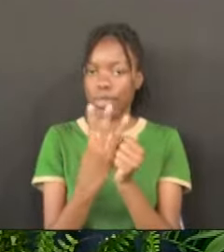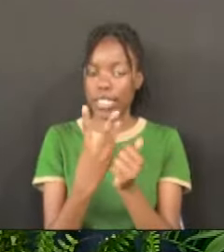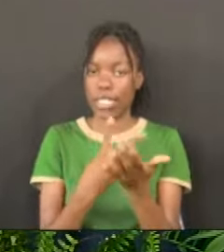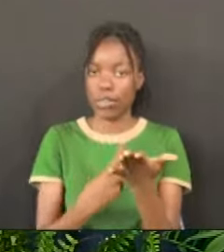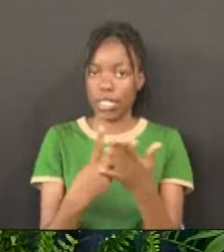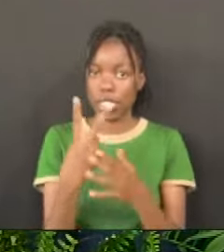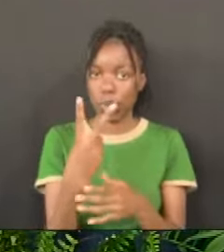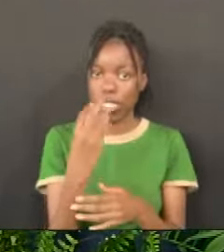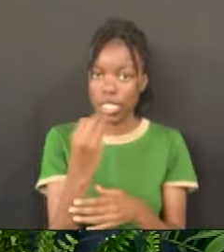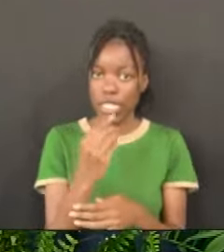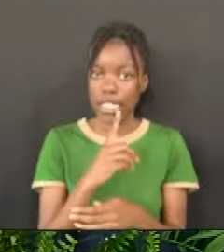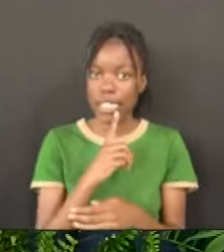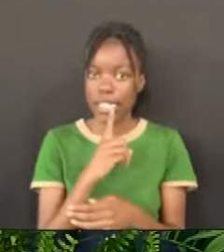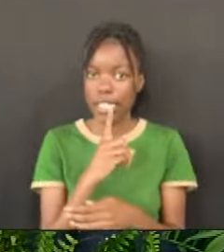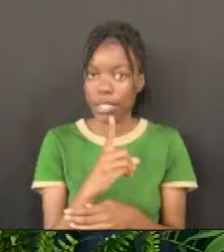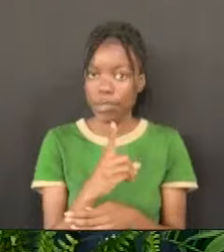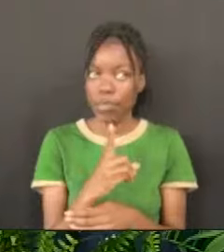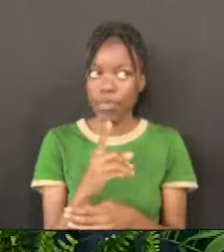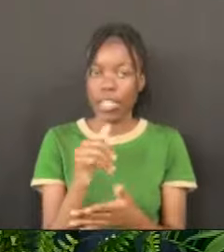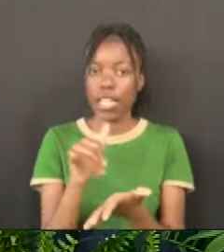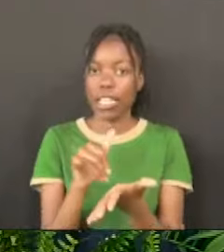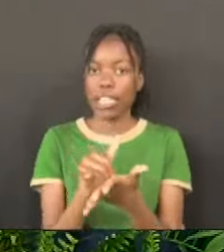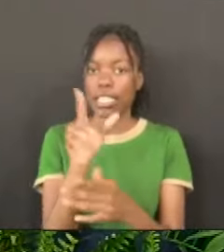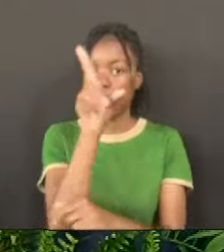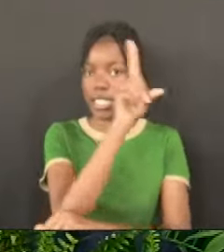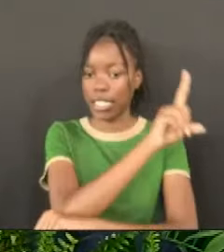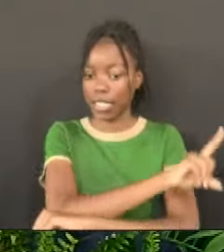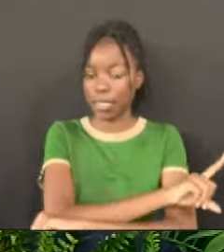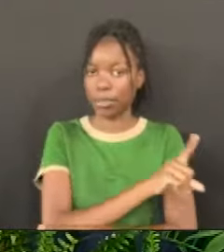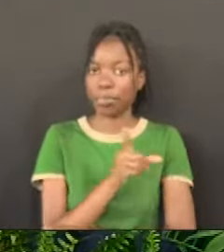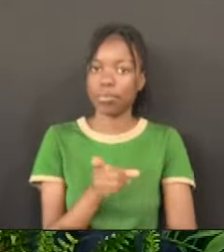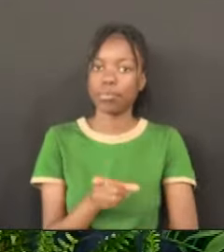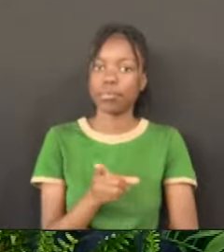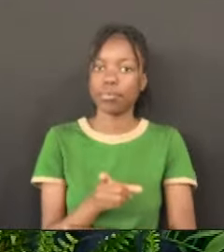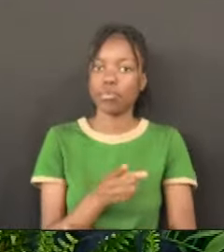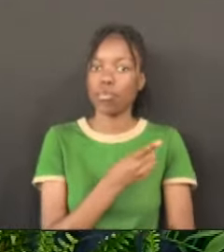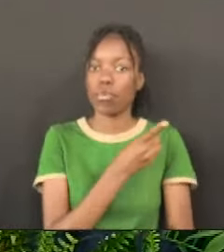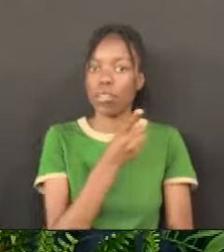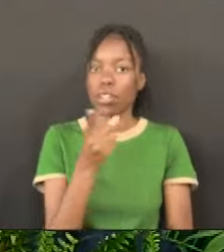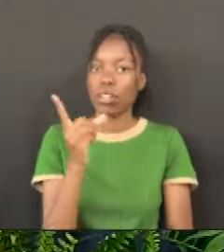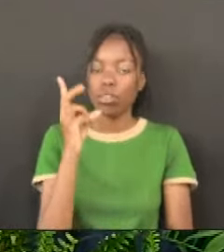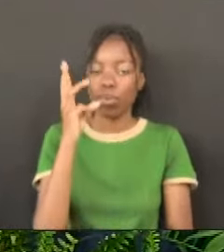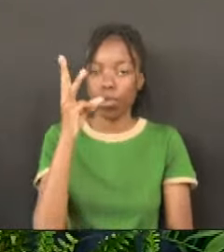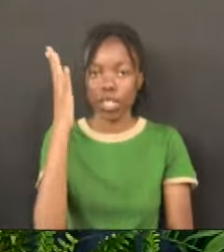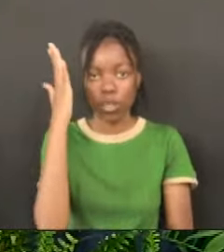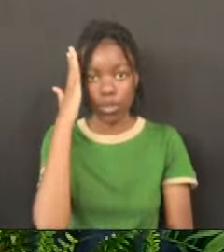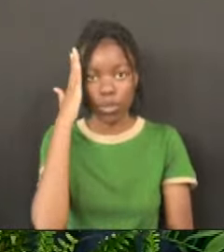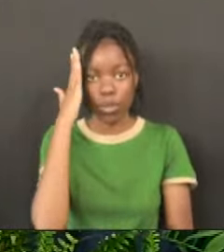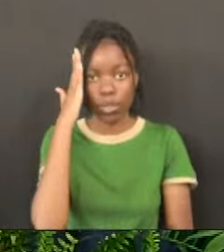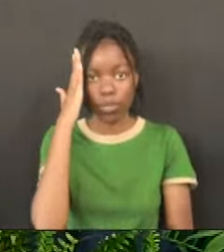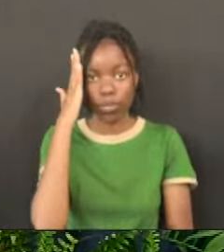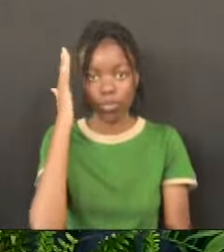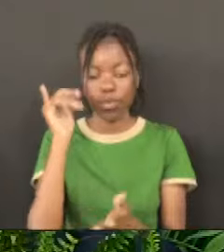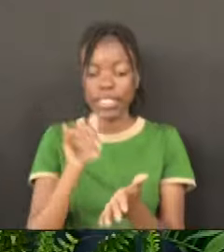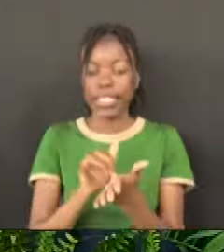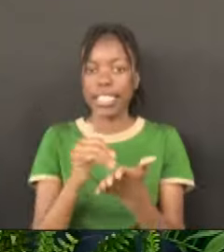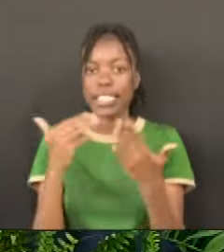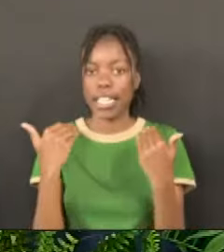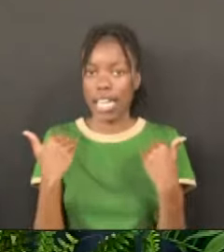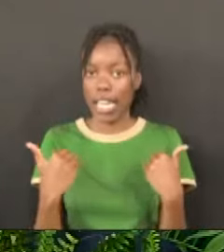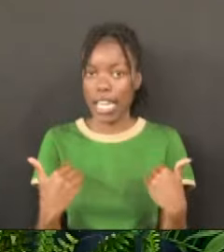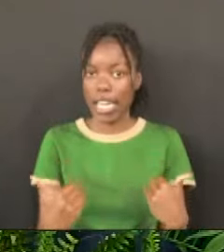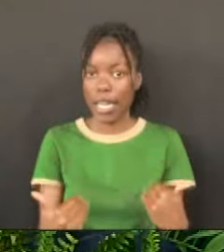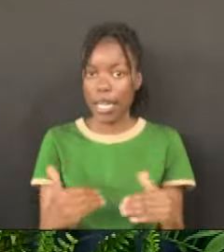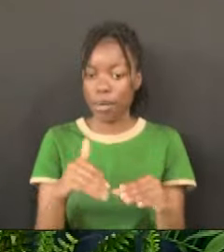says, "And at that day, you will know that I am in